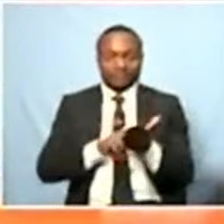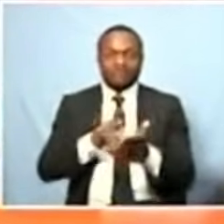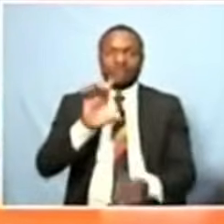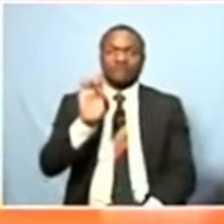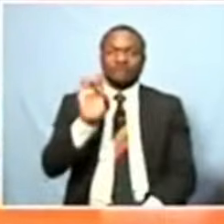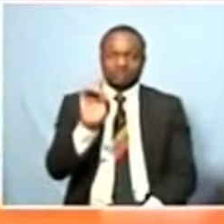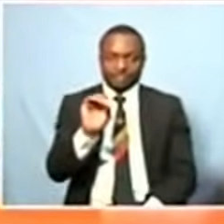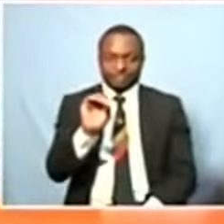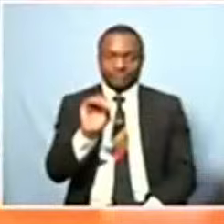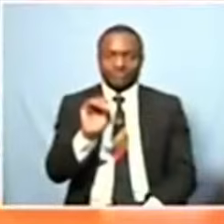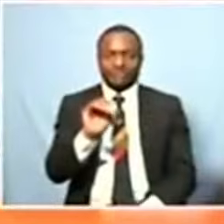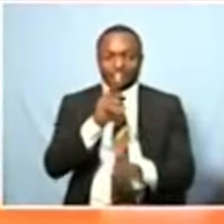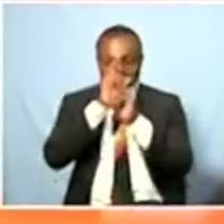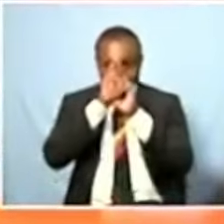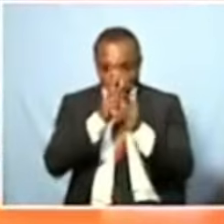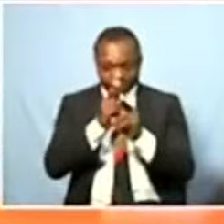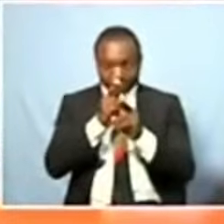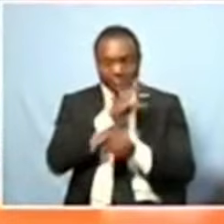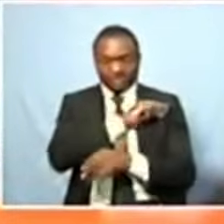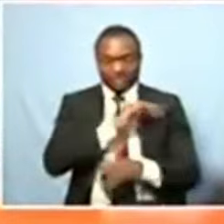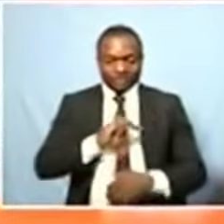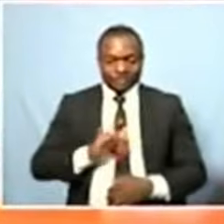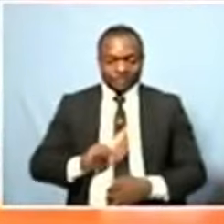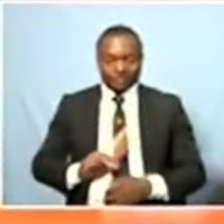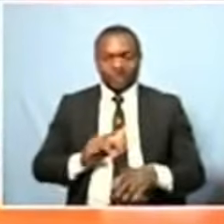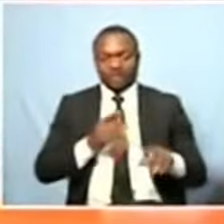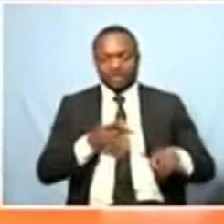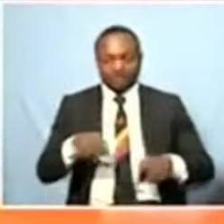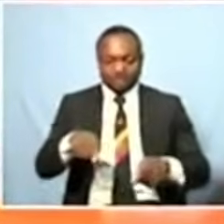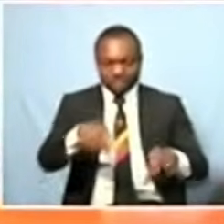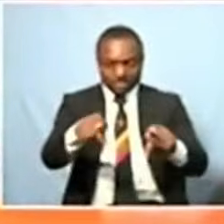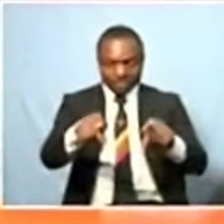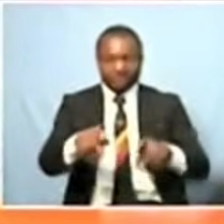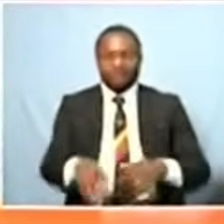number 80. The Honorable Member for Kasenengwa.